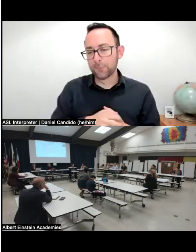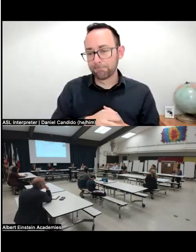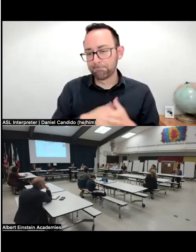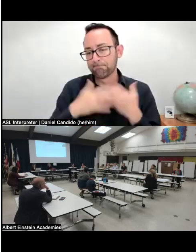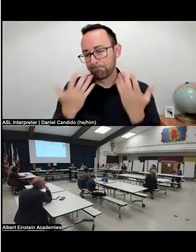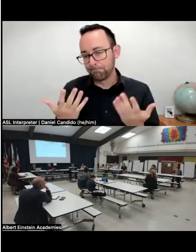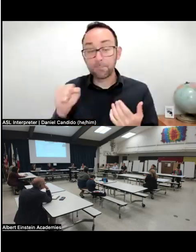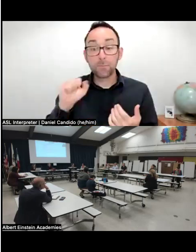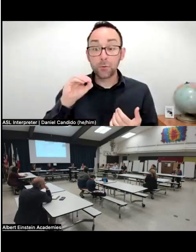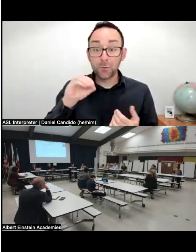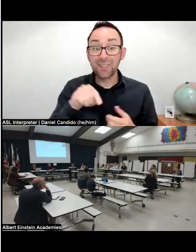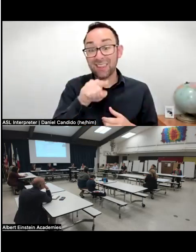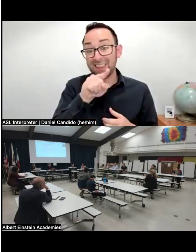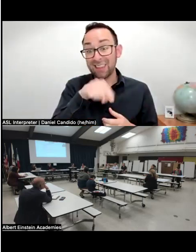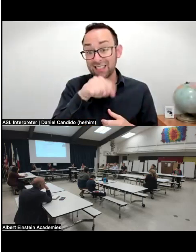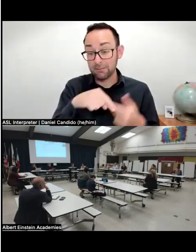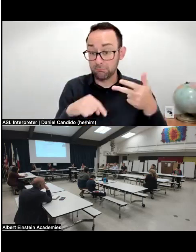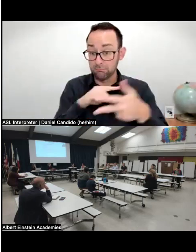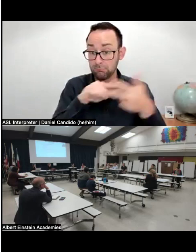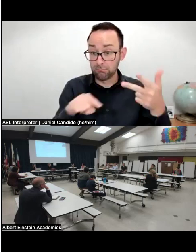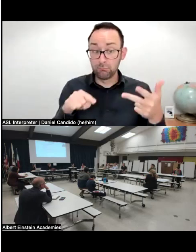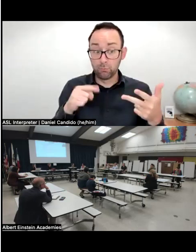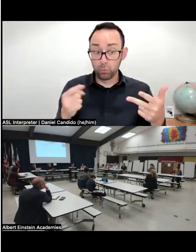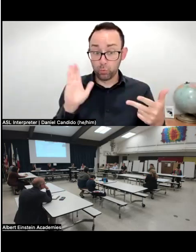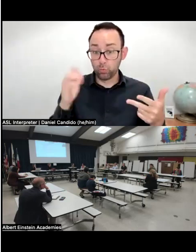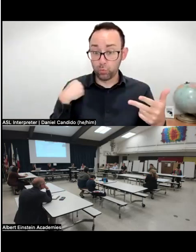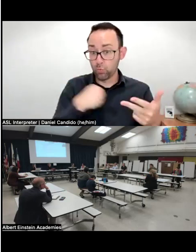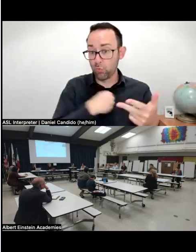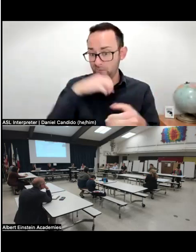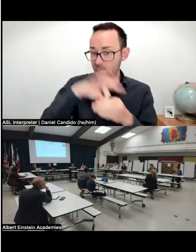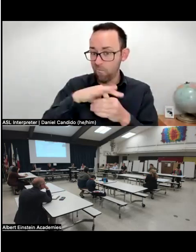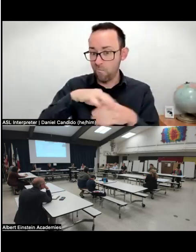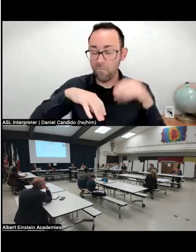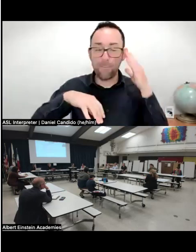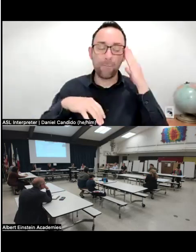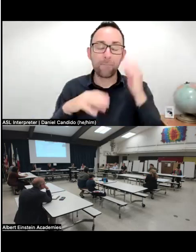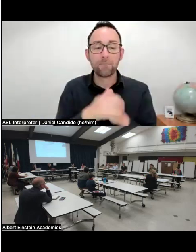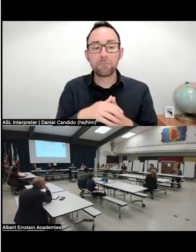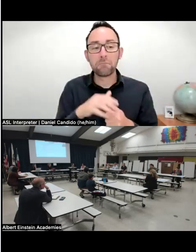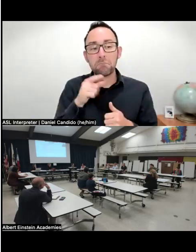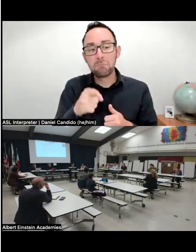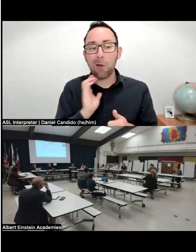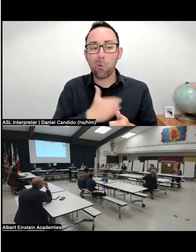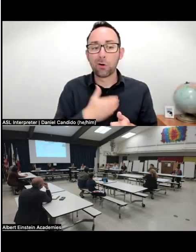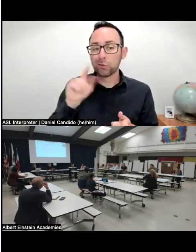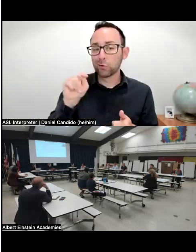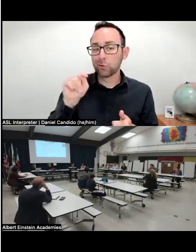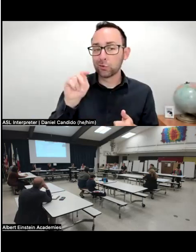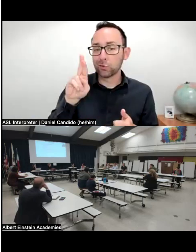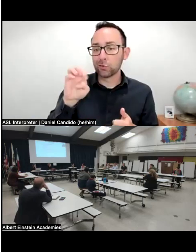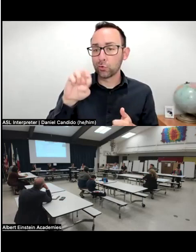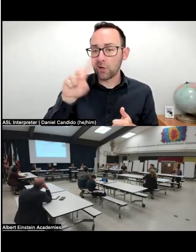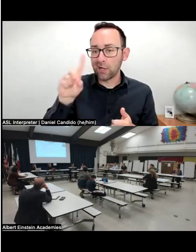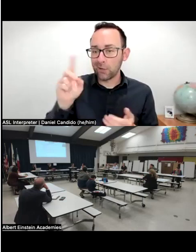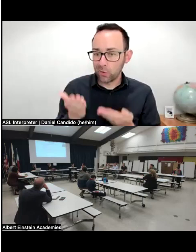So this is pretty much what we're going to be voting on, these trends and these recommendations. Do you think it would be appropriate